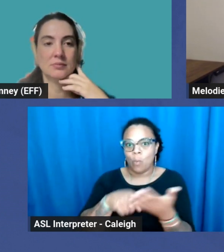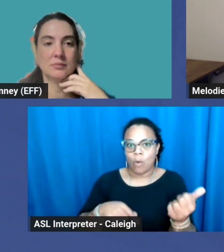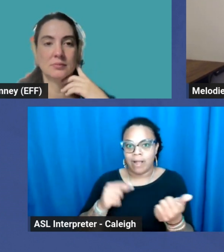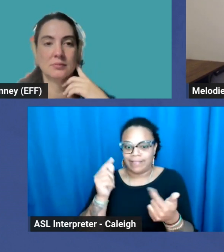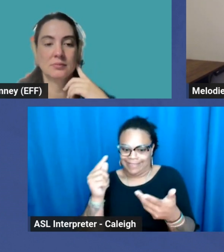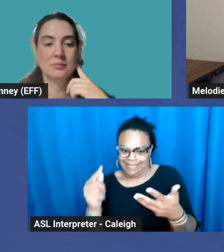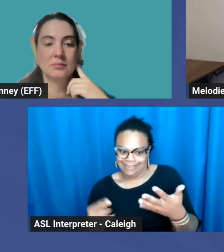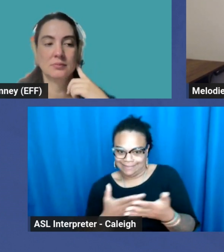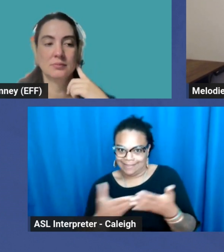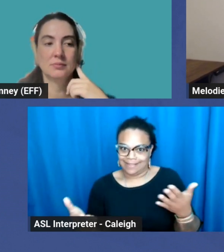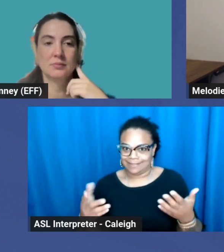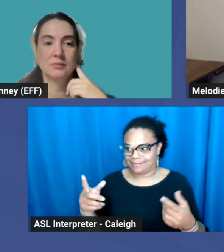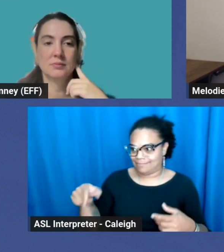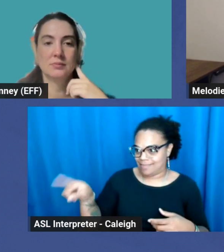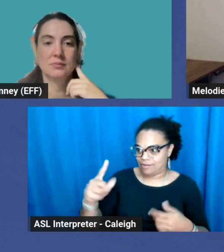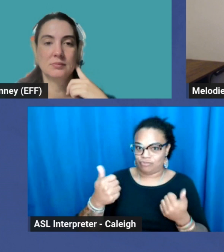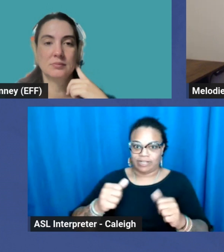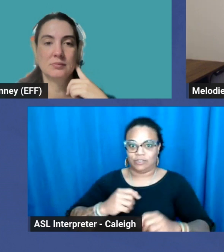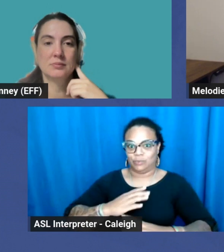censor mean.